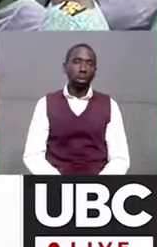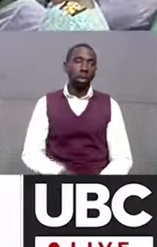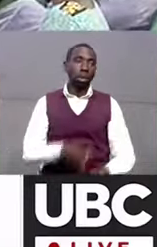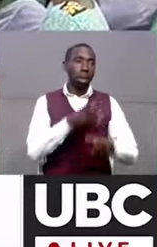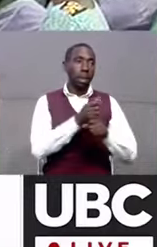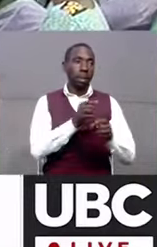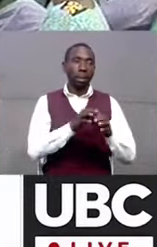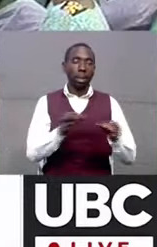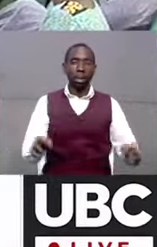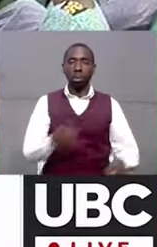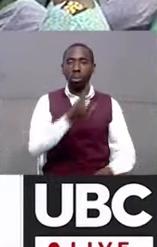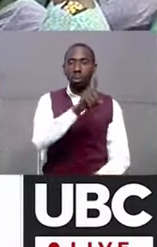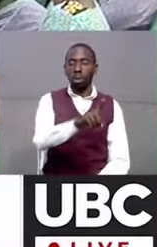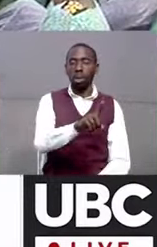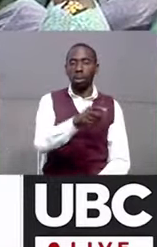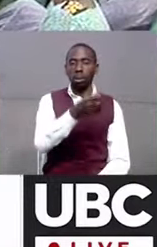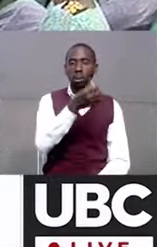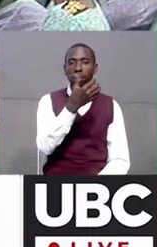Vote 166.